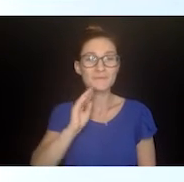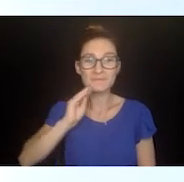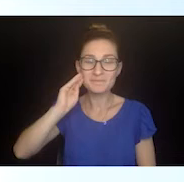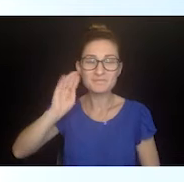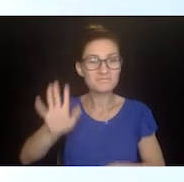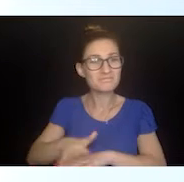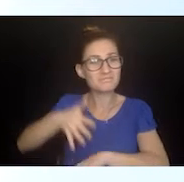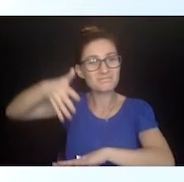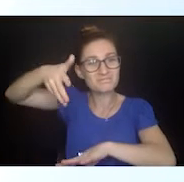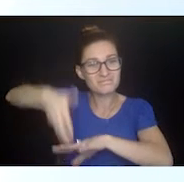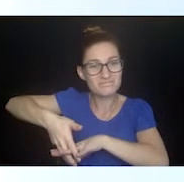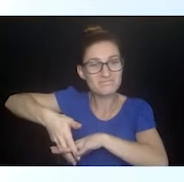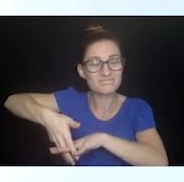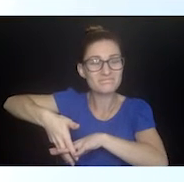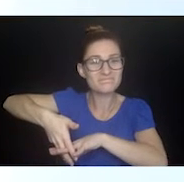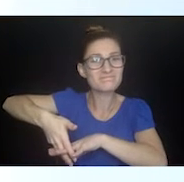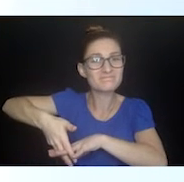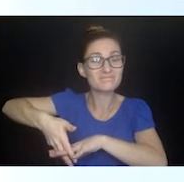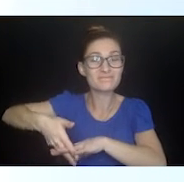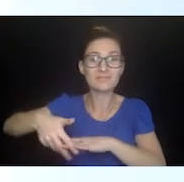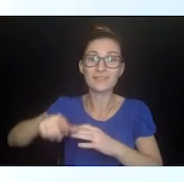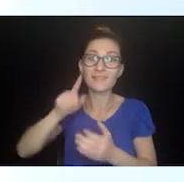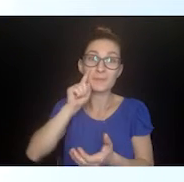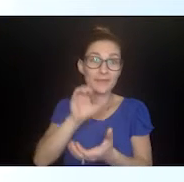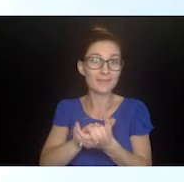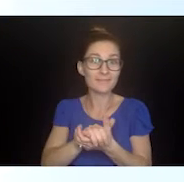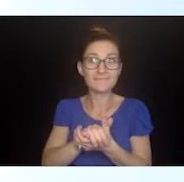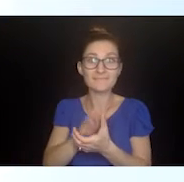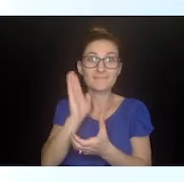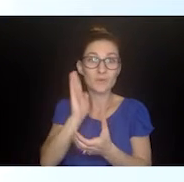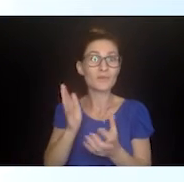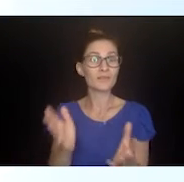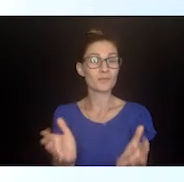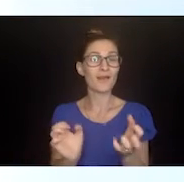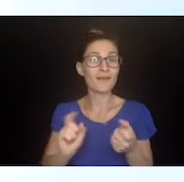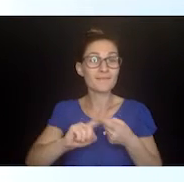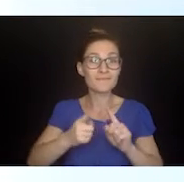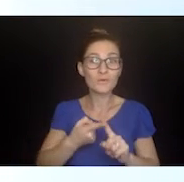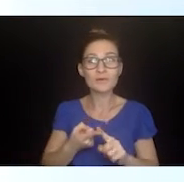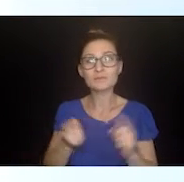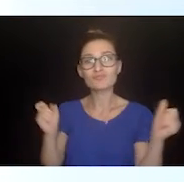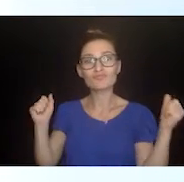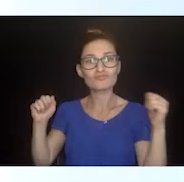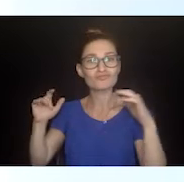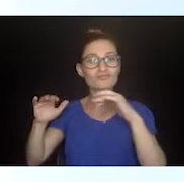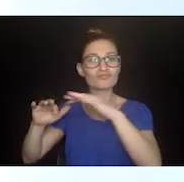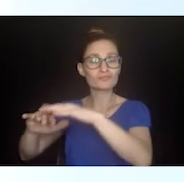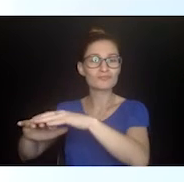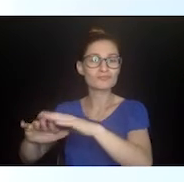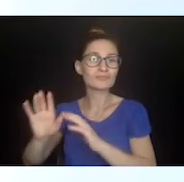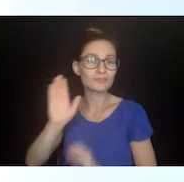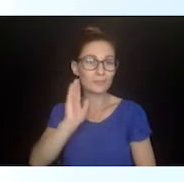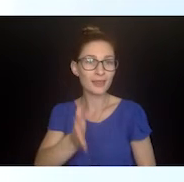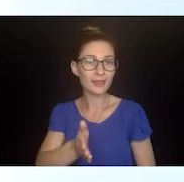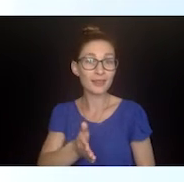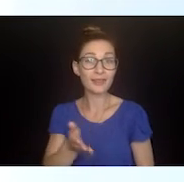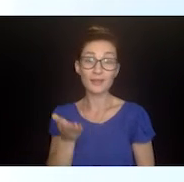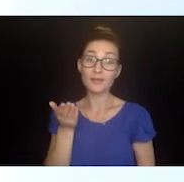of belonging there, I believe he'll want some flatmates around. Now, I'm not sure if that's going to